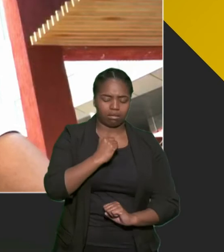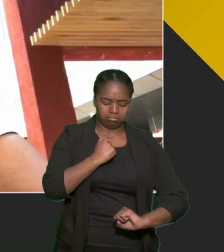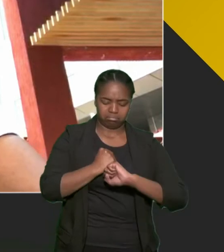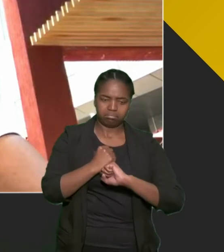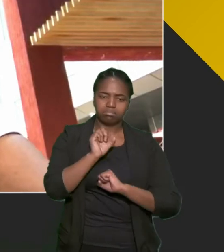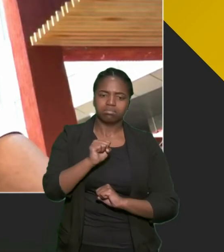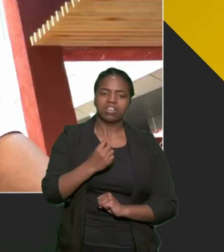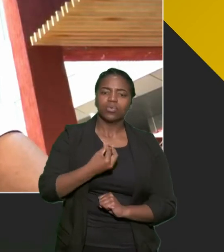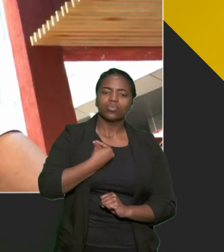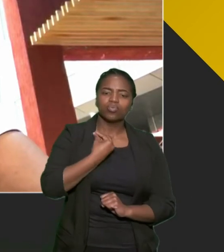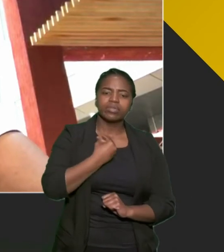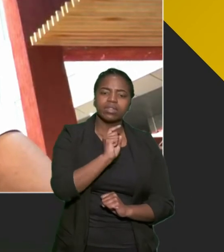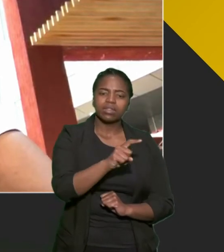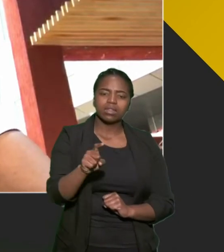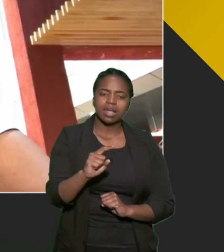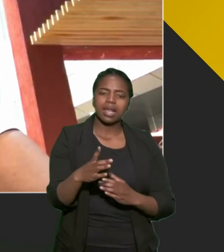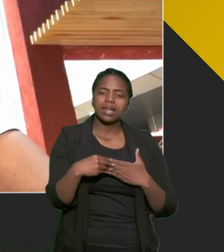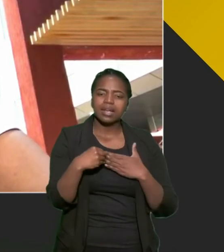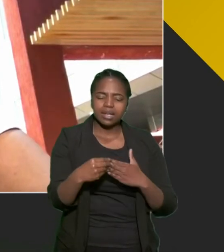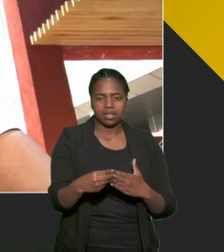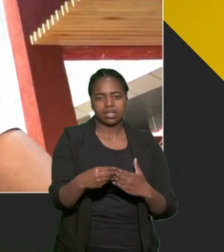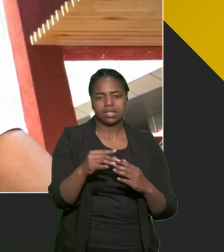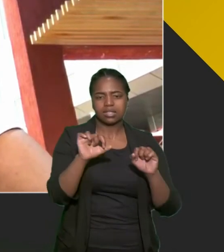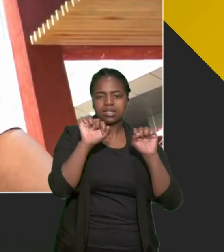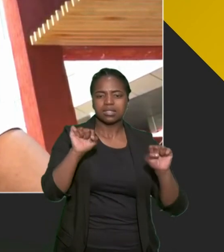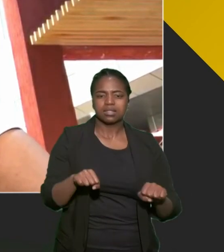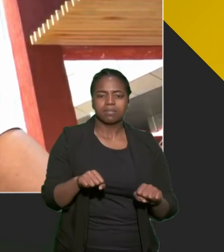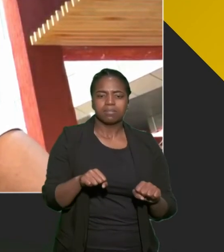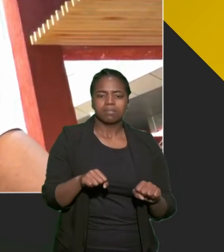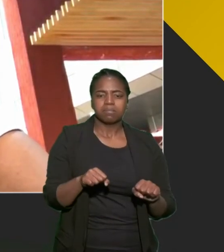very supportive leadership system. So